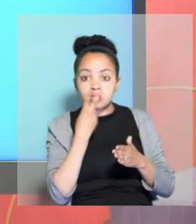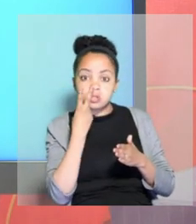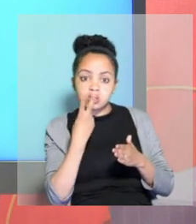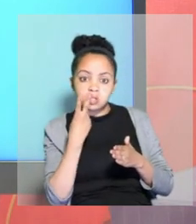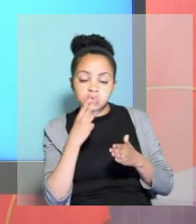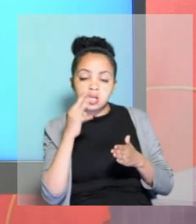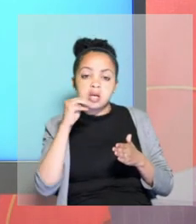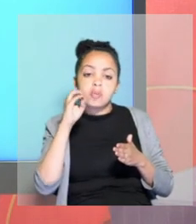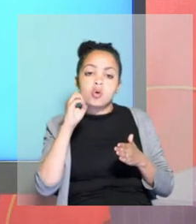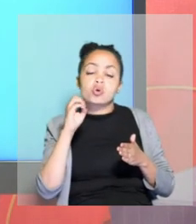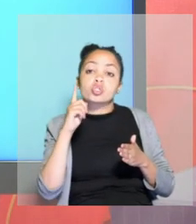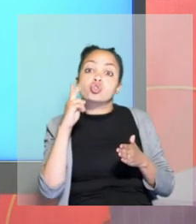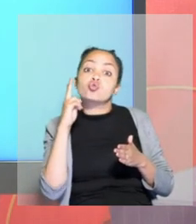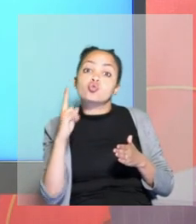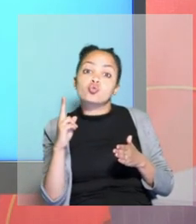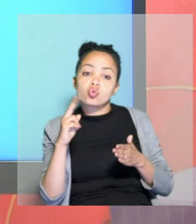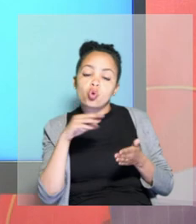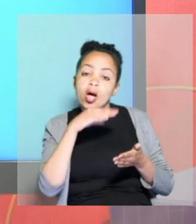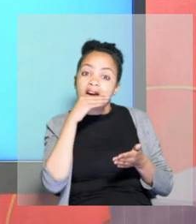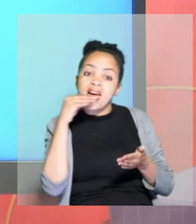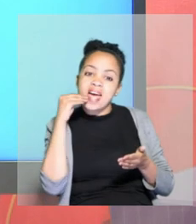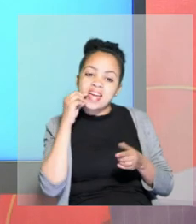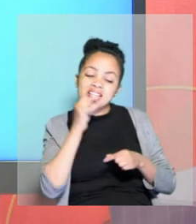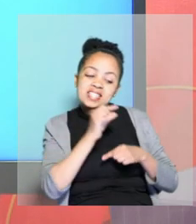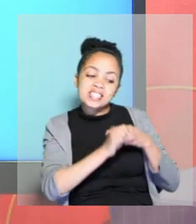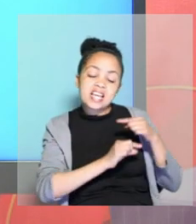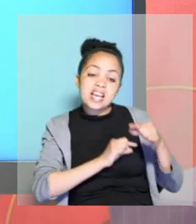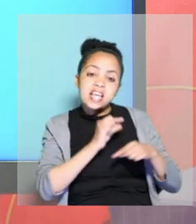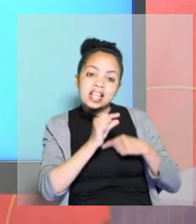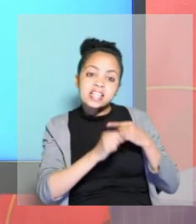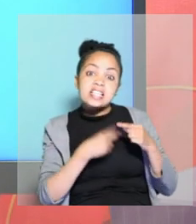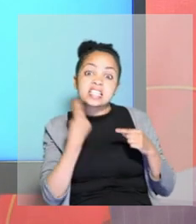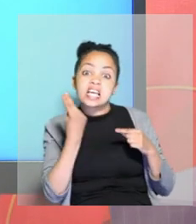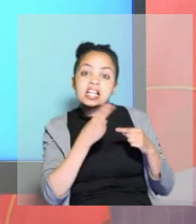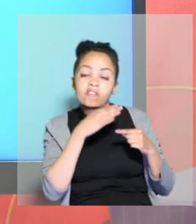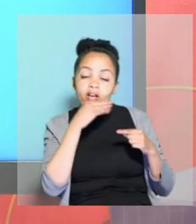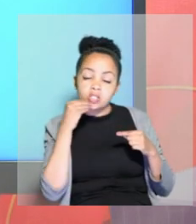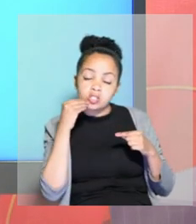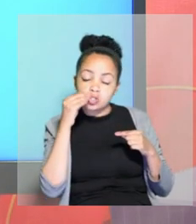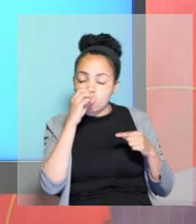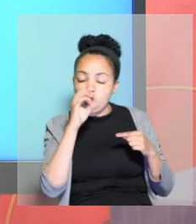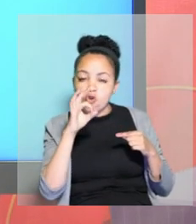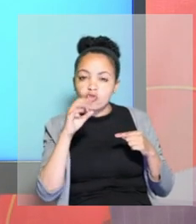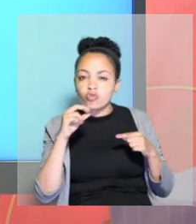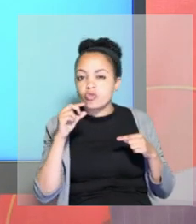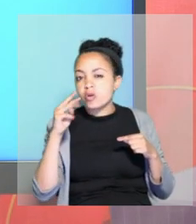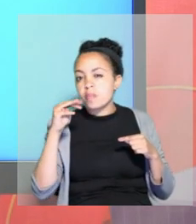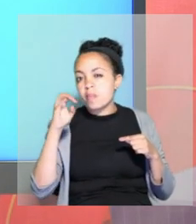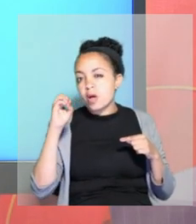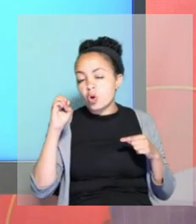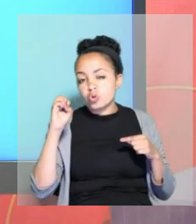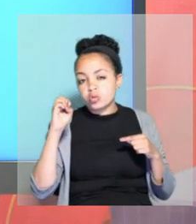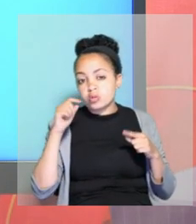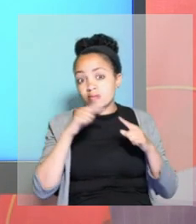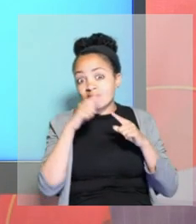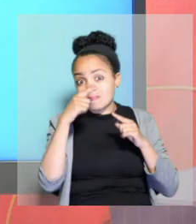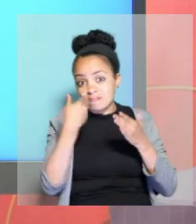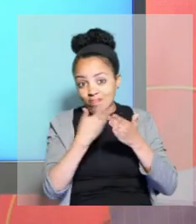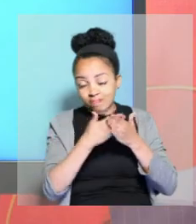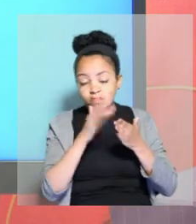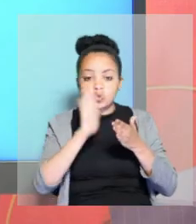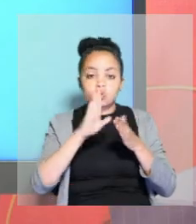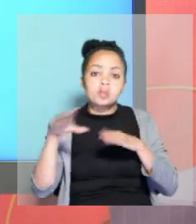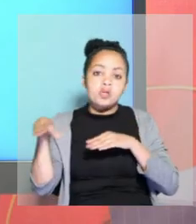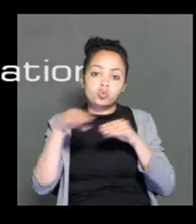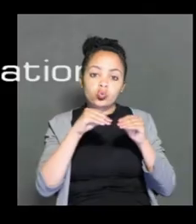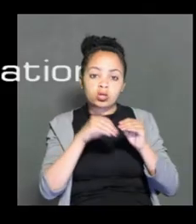see music still and genetic significance of meiosis until that goodbye